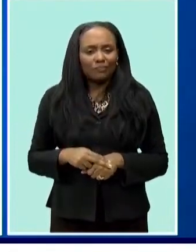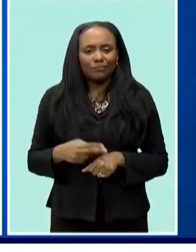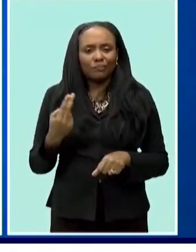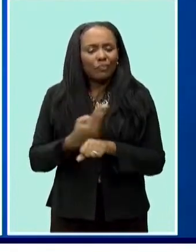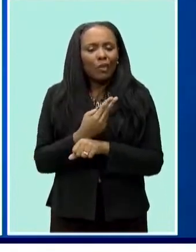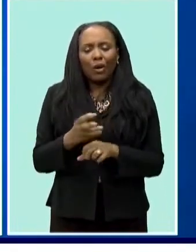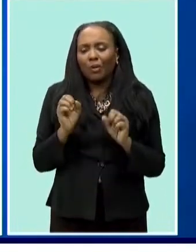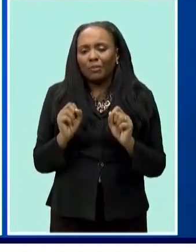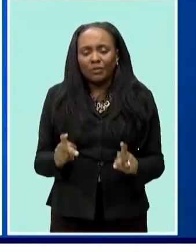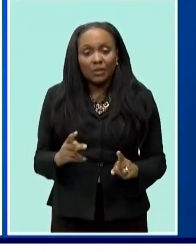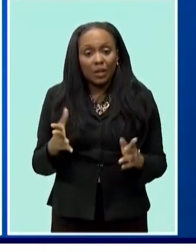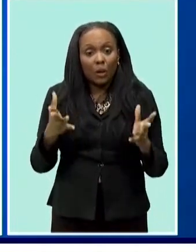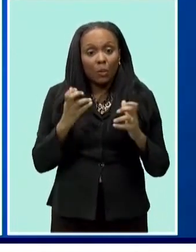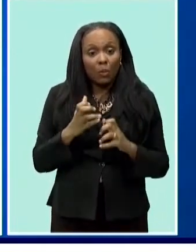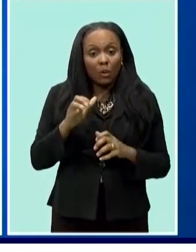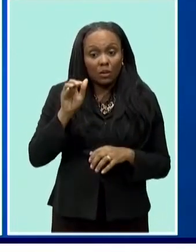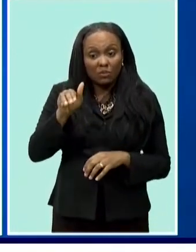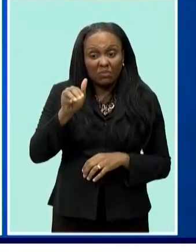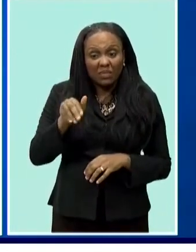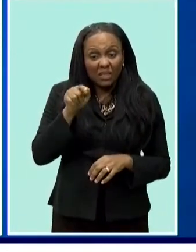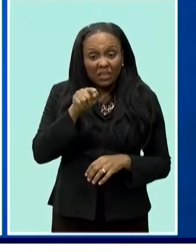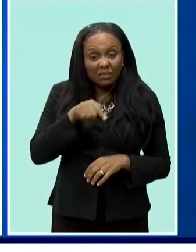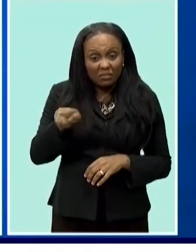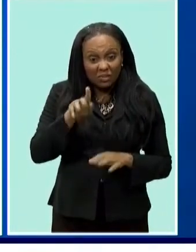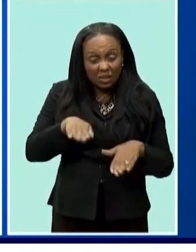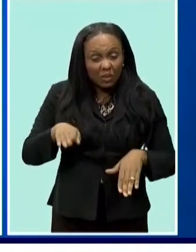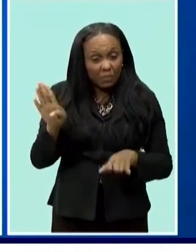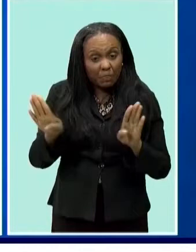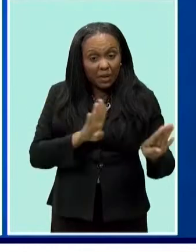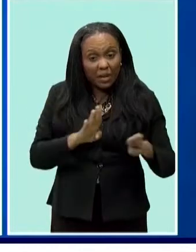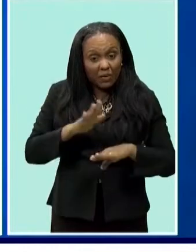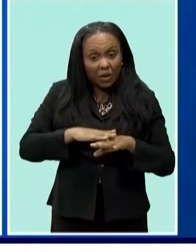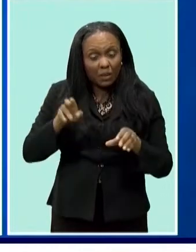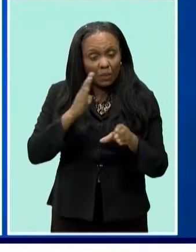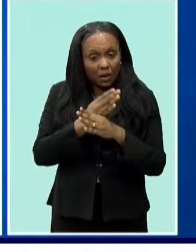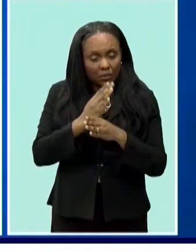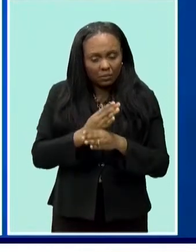opportunity to remind the students of how they should behave on the bus. If you're on the